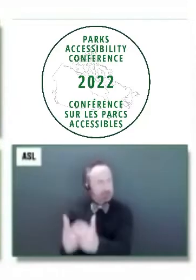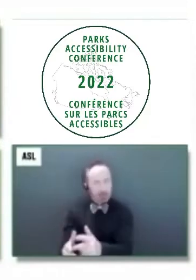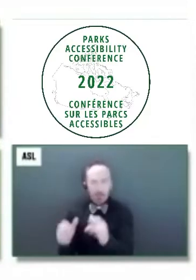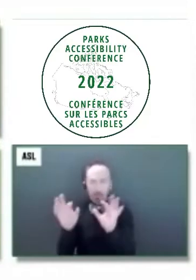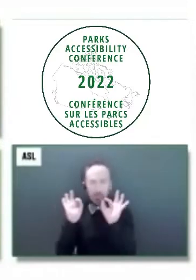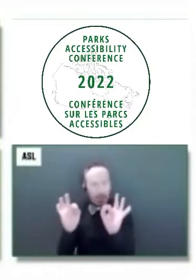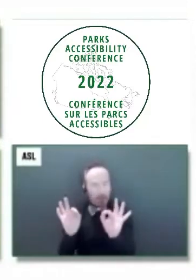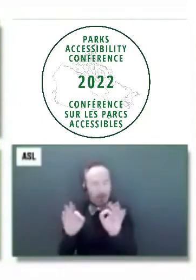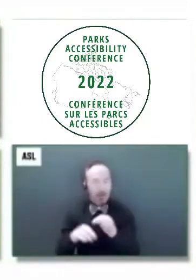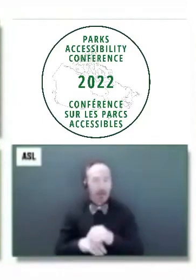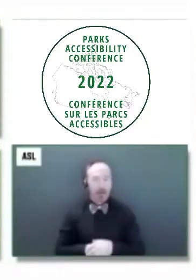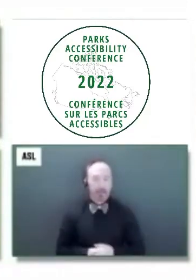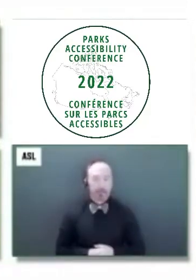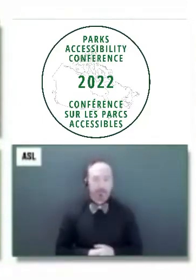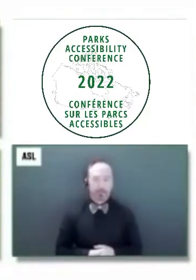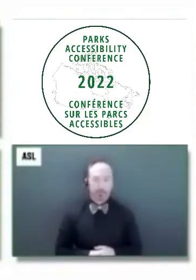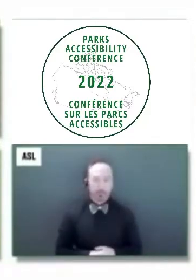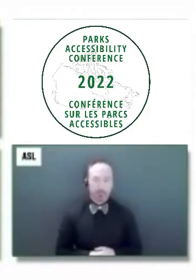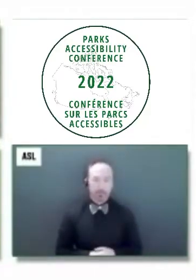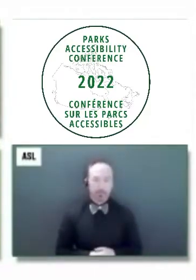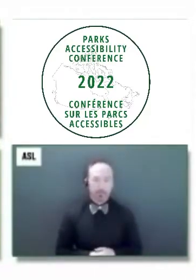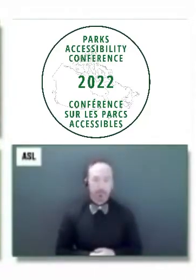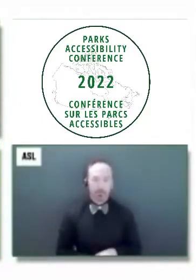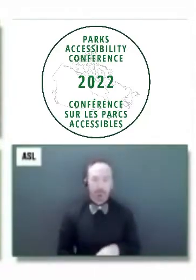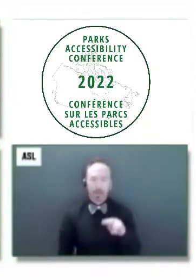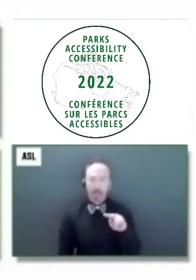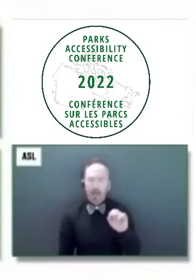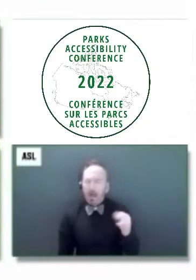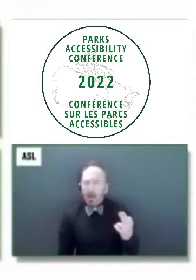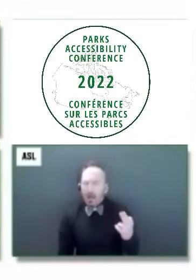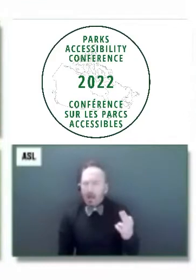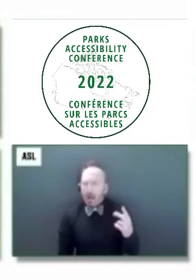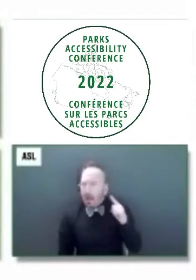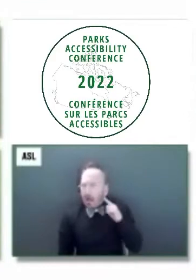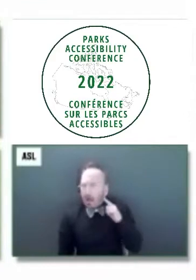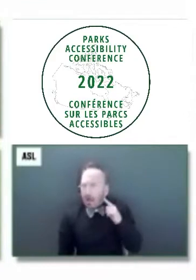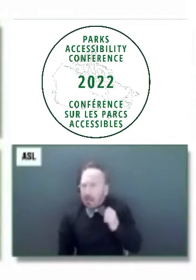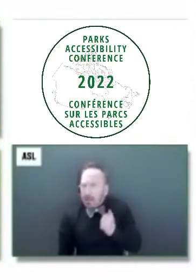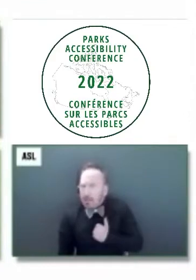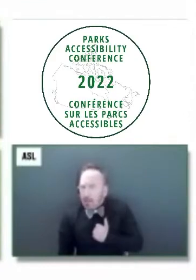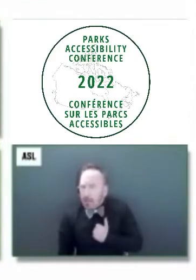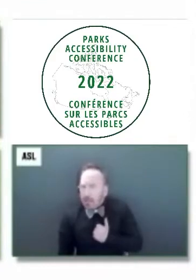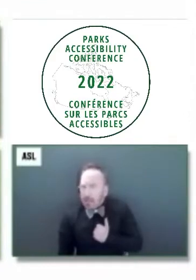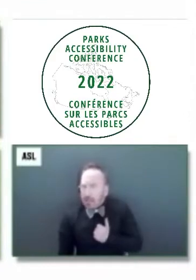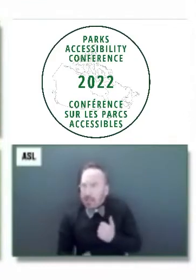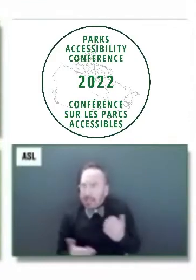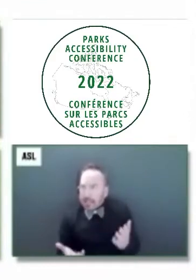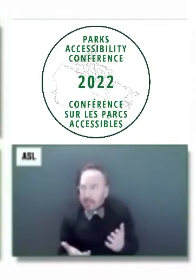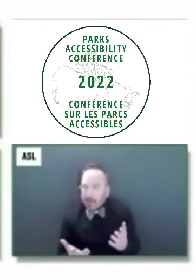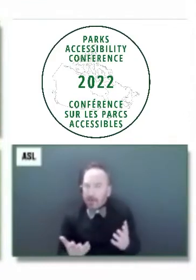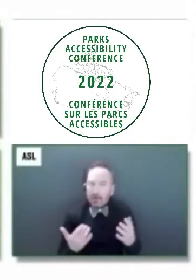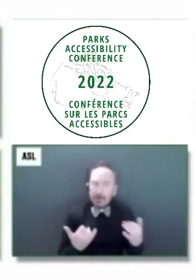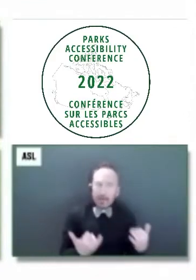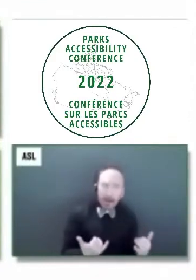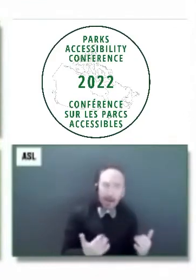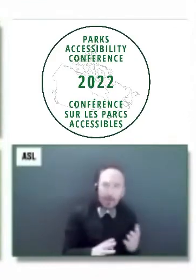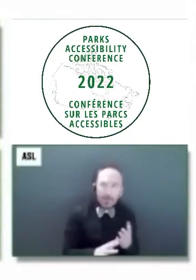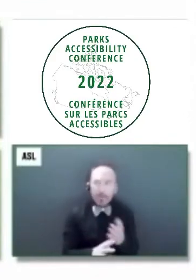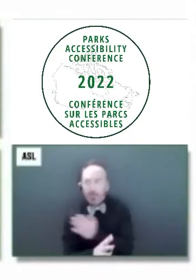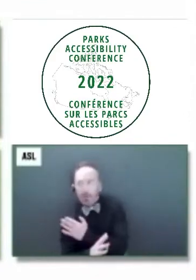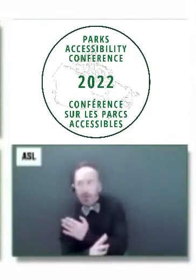Sorry, what I experienced here now than before. In reality,